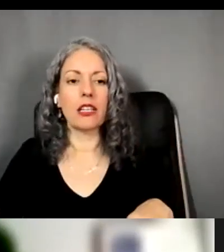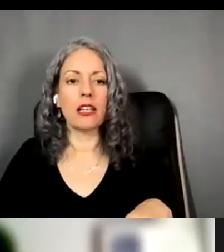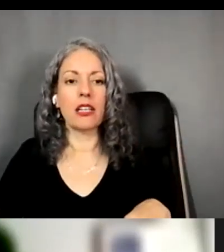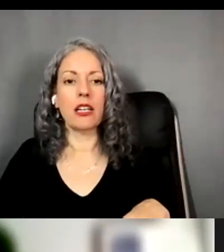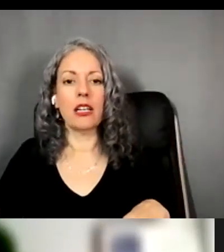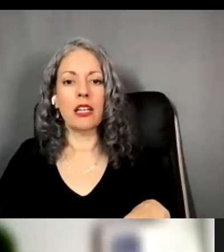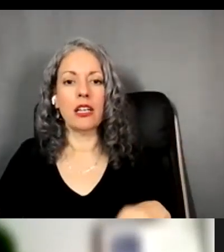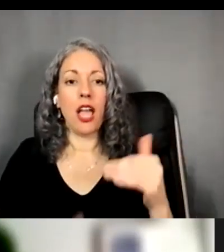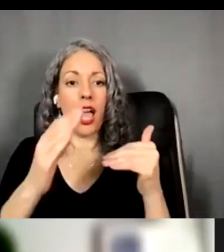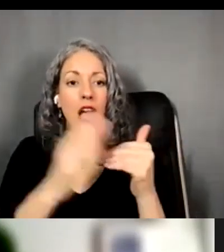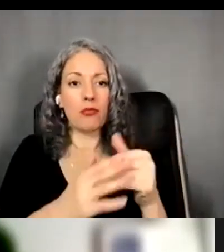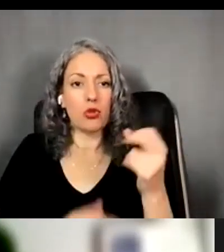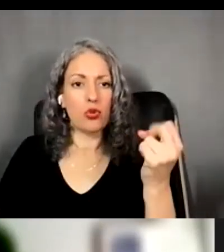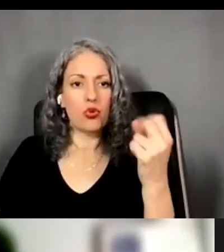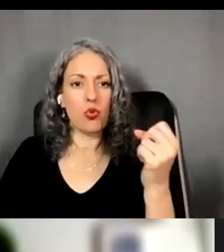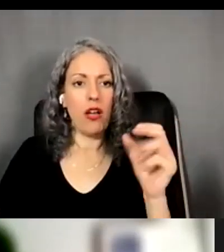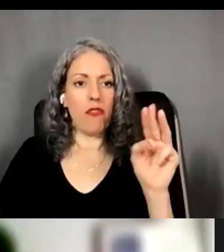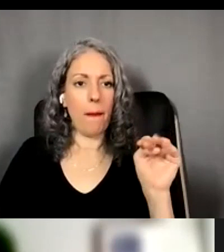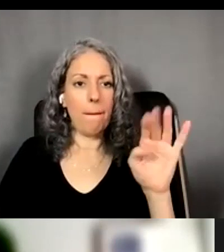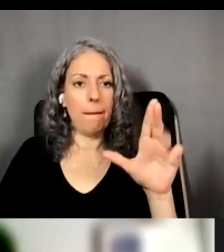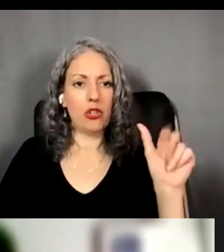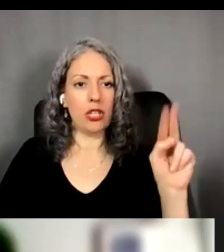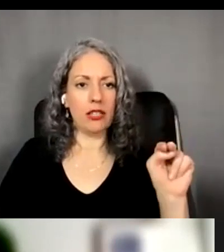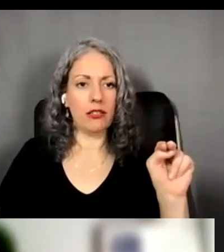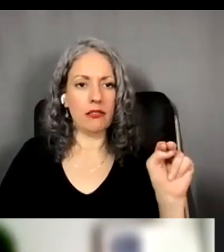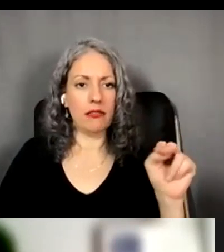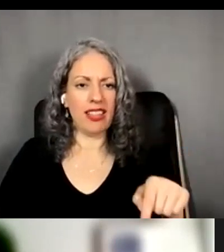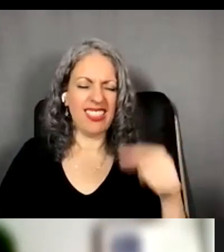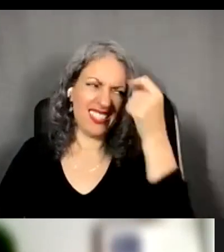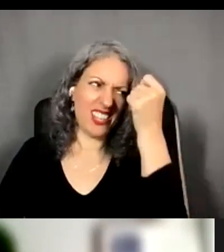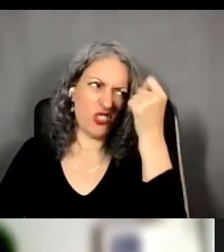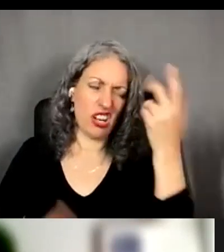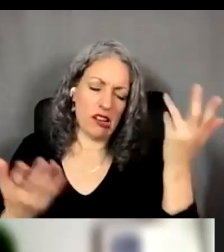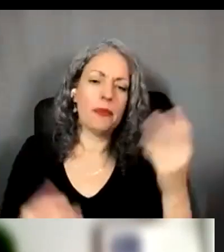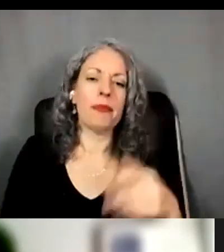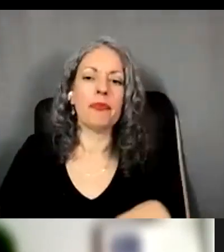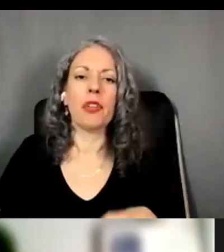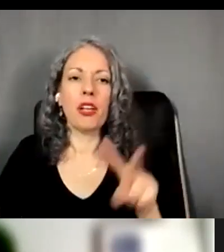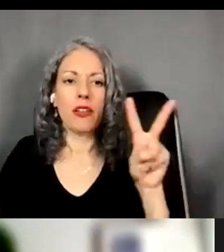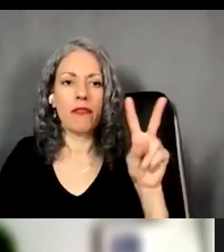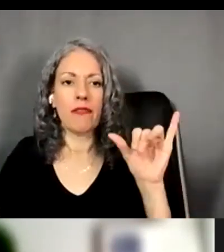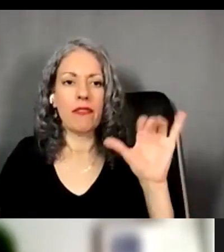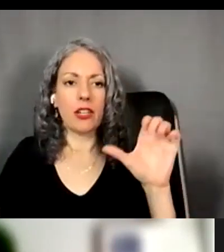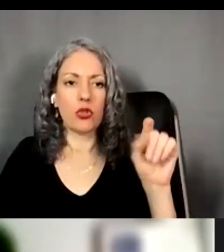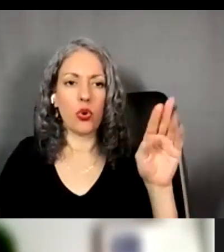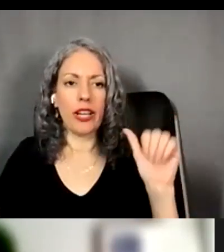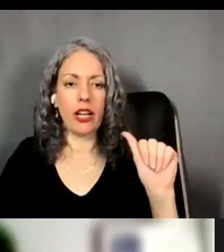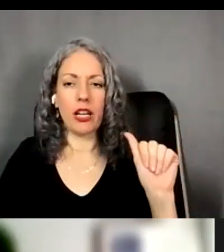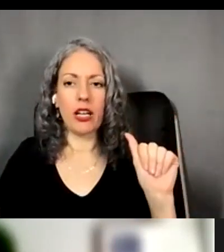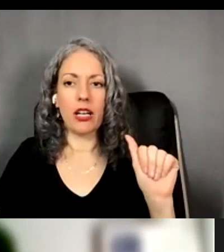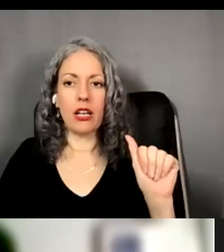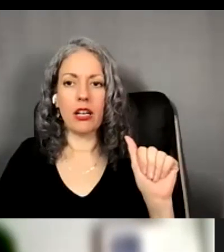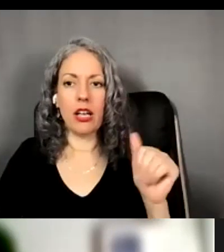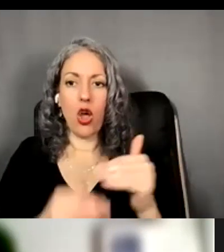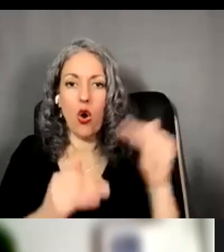up to 12 million is my understanding. Okay, thank you. And Victoria? Mine is a little over